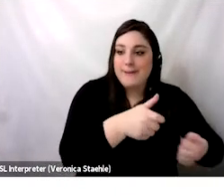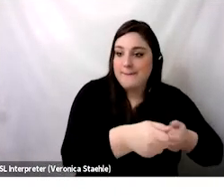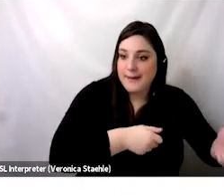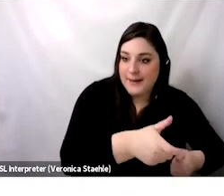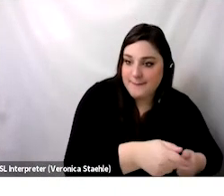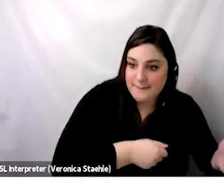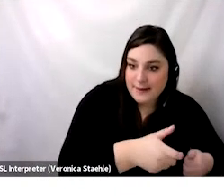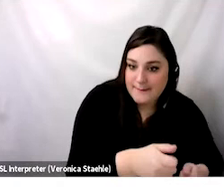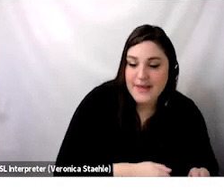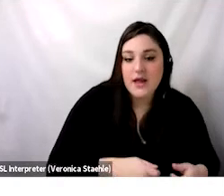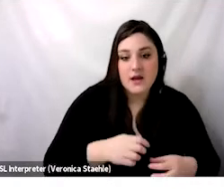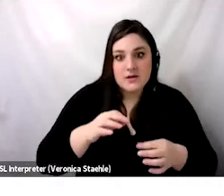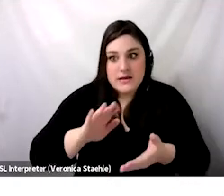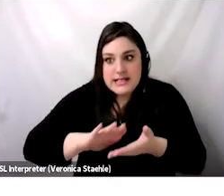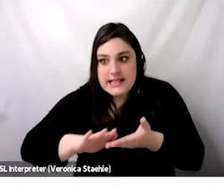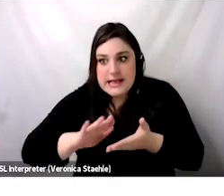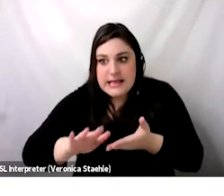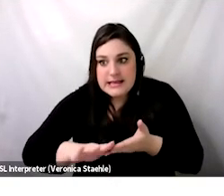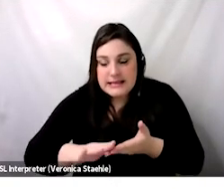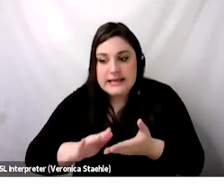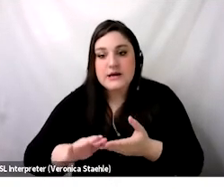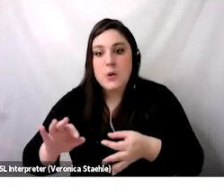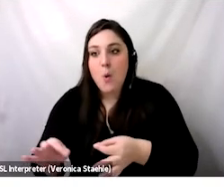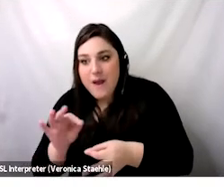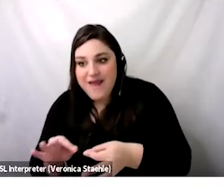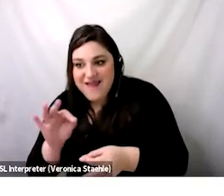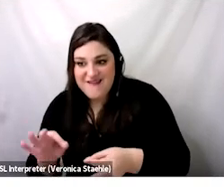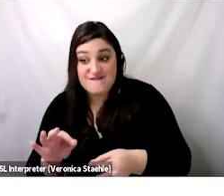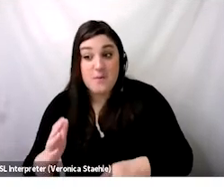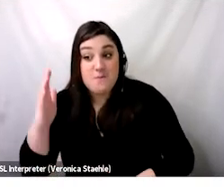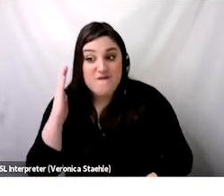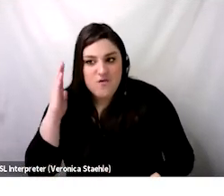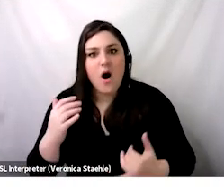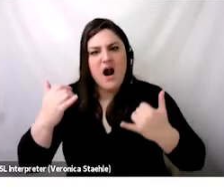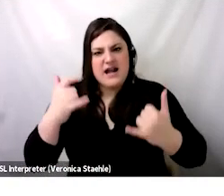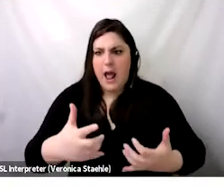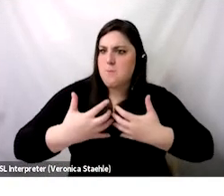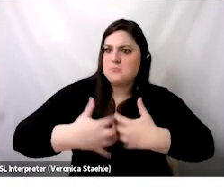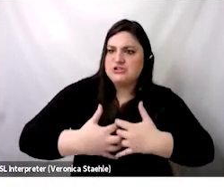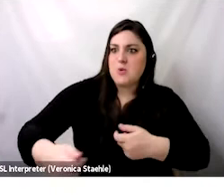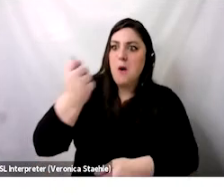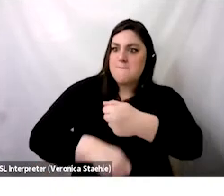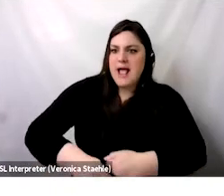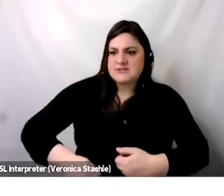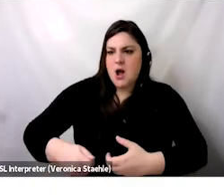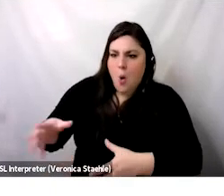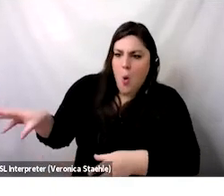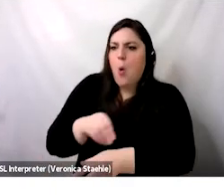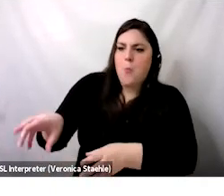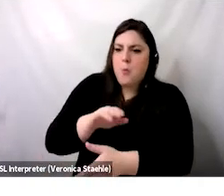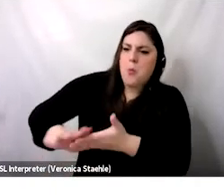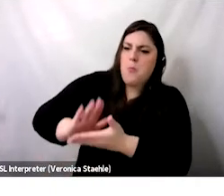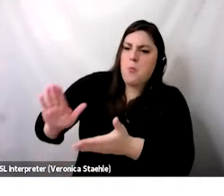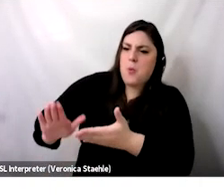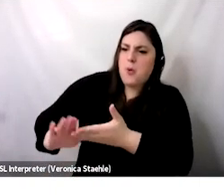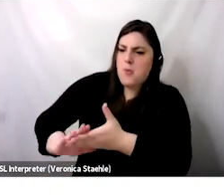start leaving the land from the South and coming into the North to come into